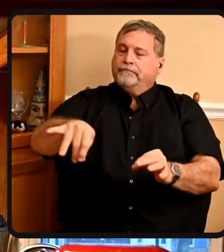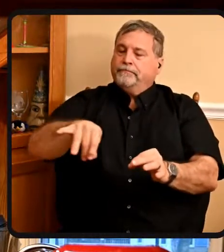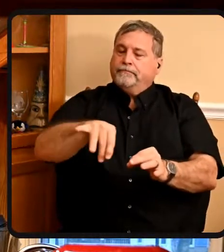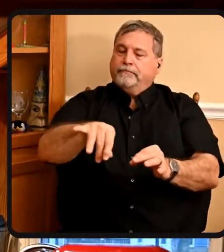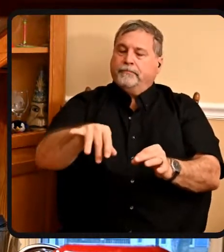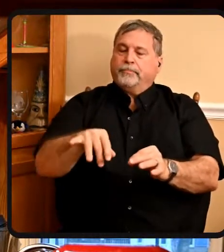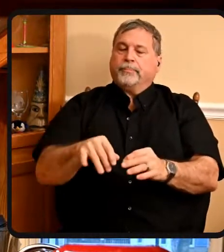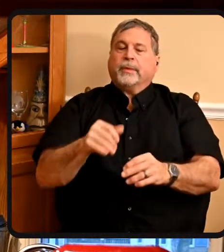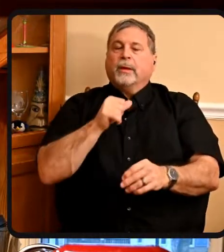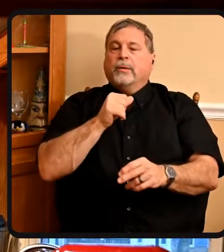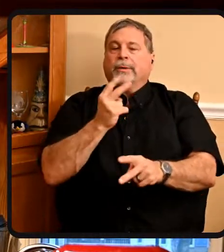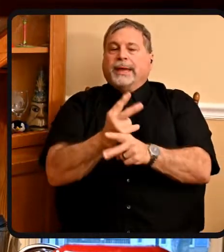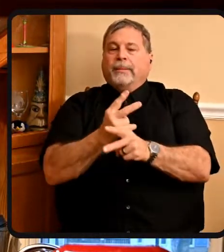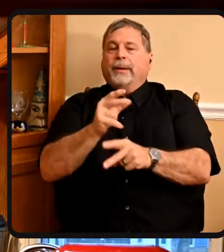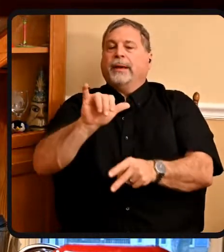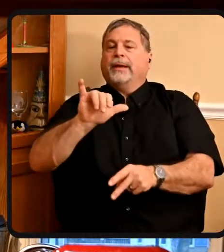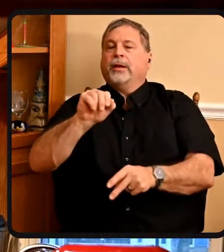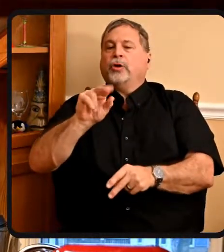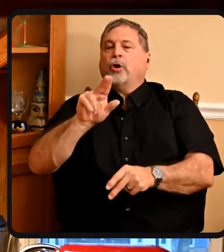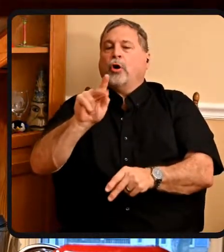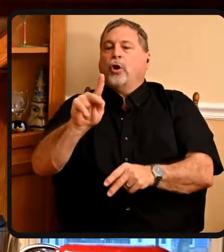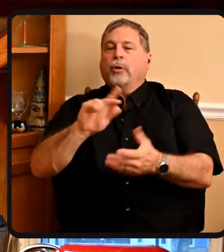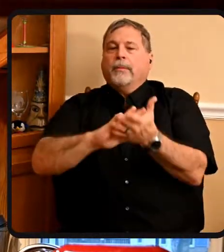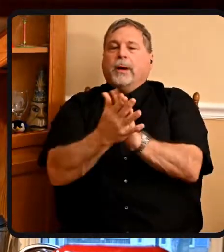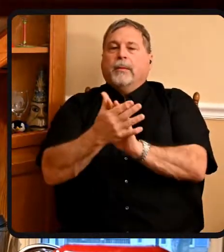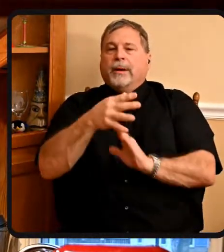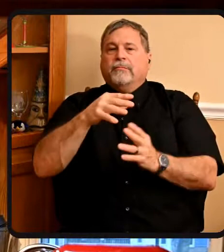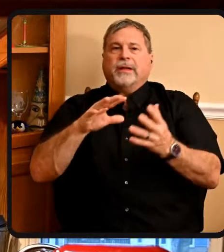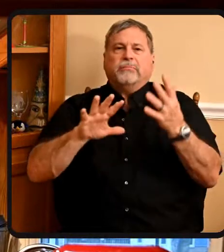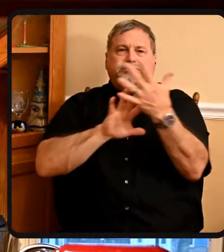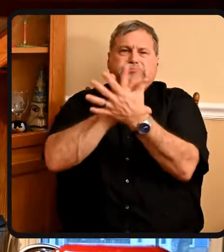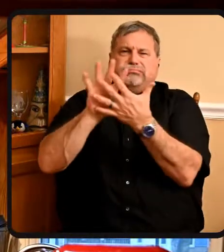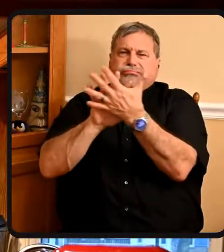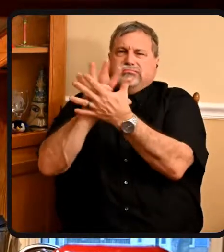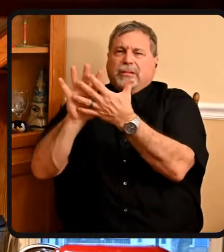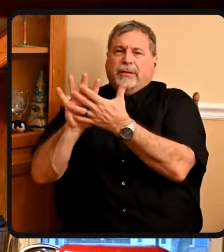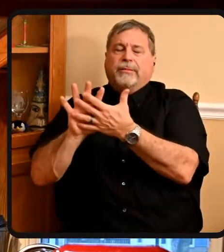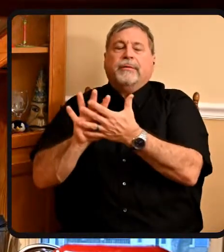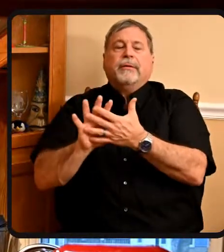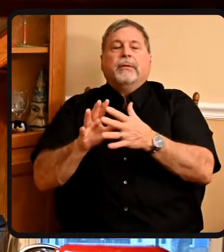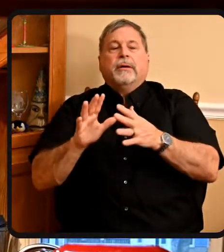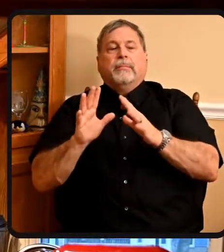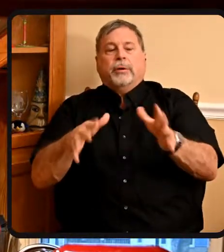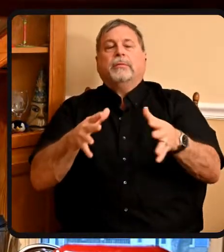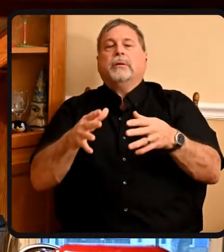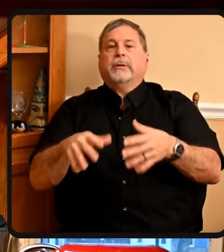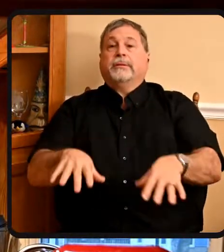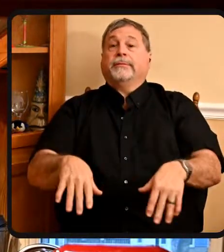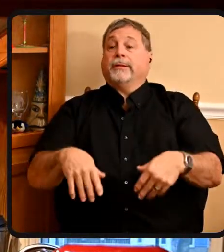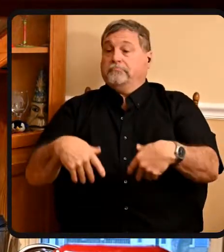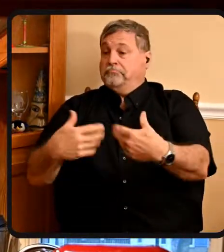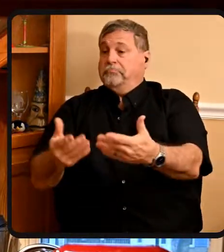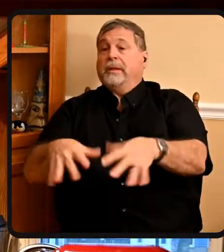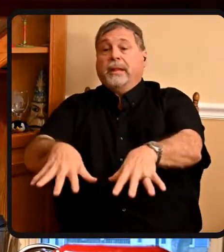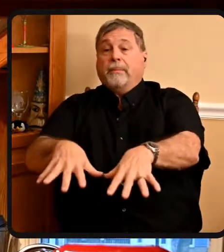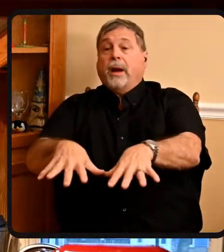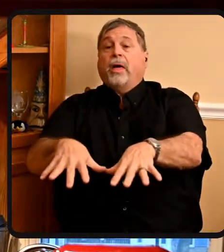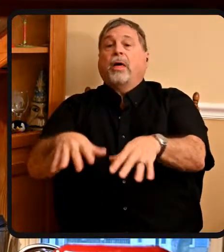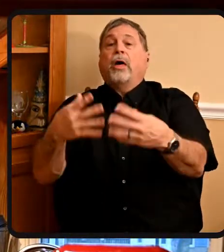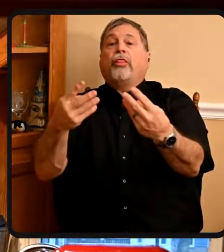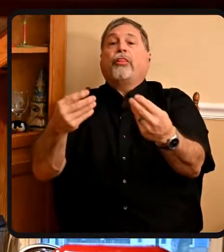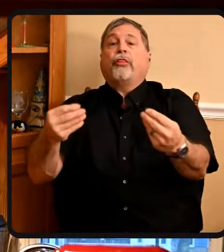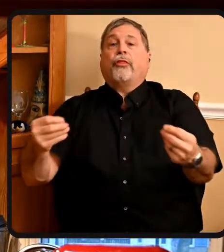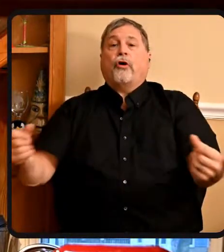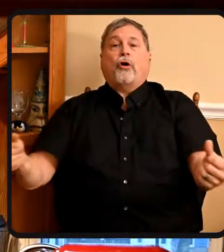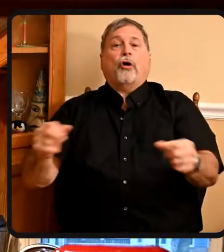help protect that yolk from getting a real cloudy look to it. And then when you're ready for them, you just bring them out, let them thaw, and you're ready